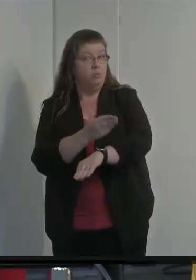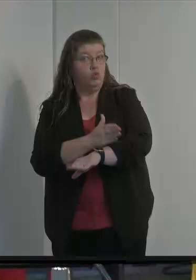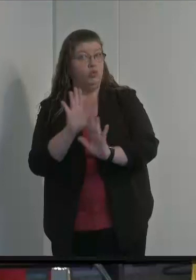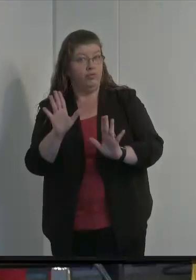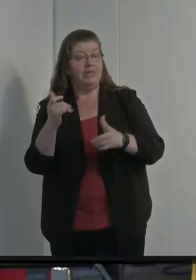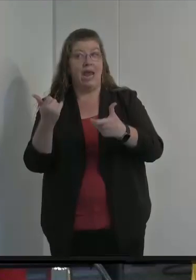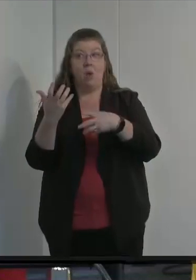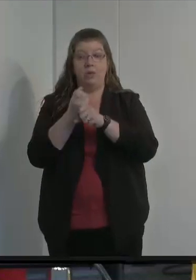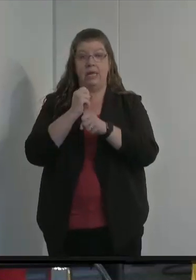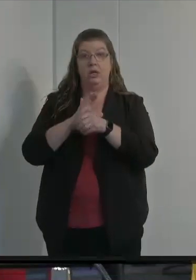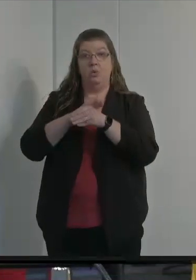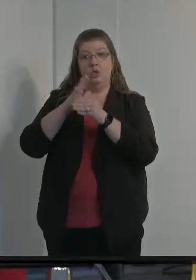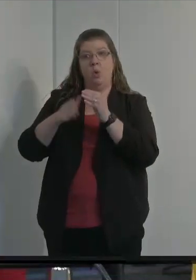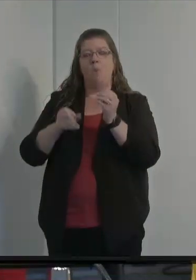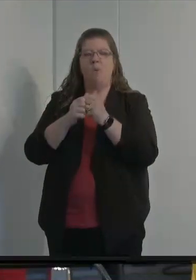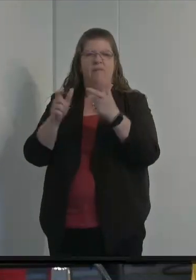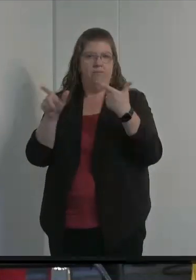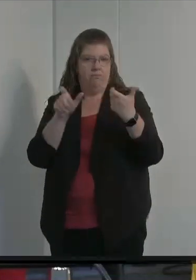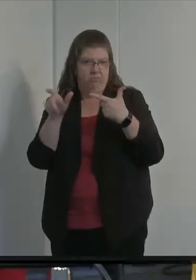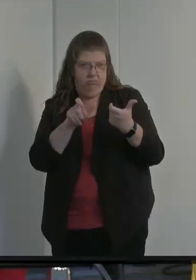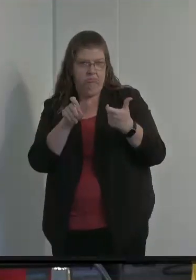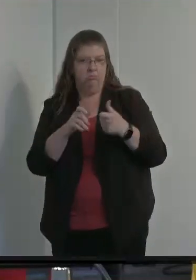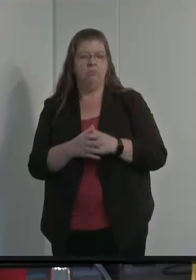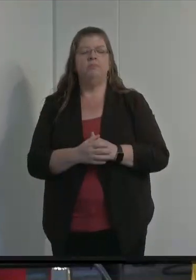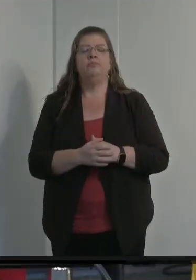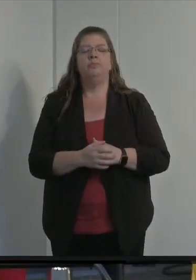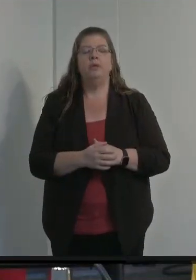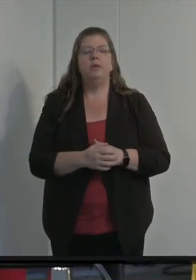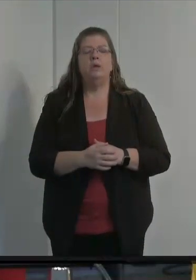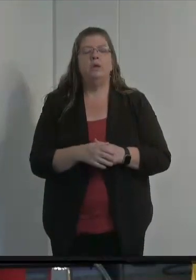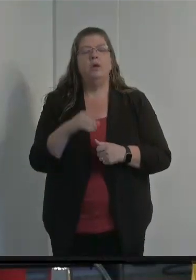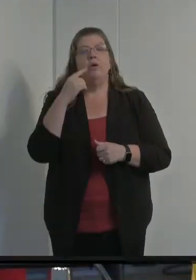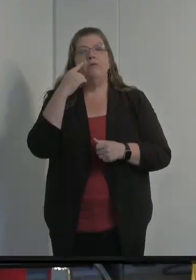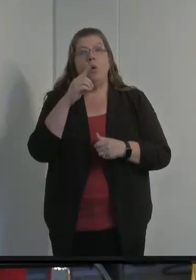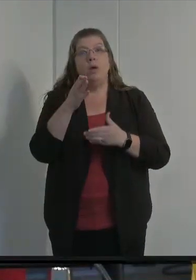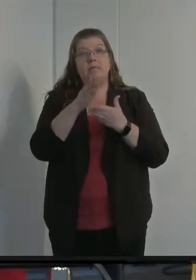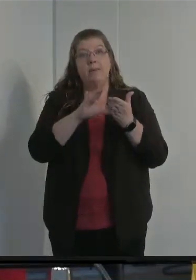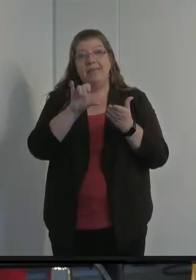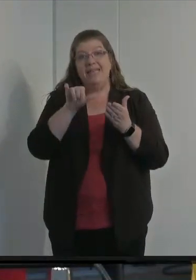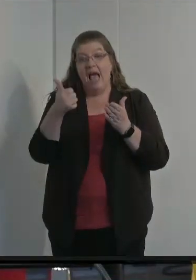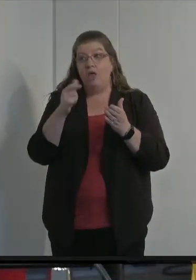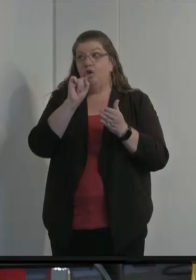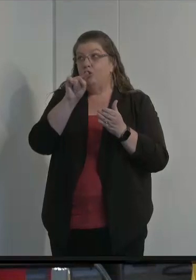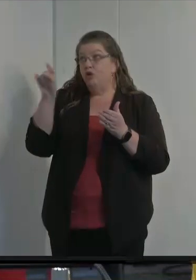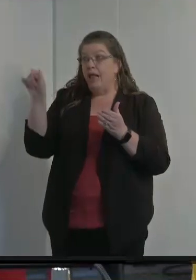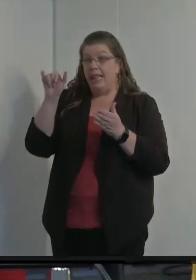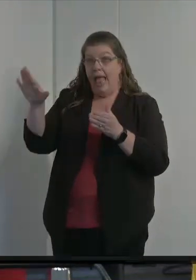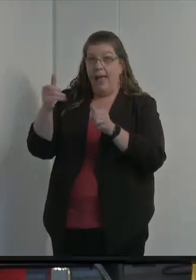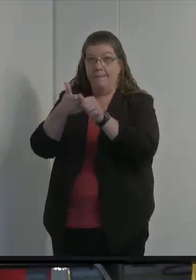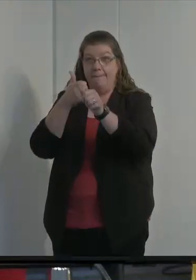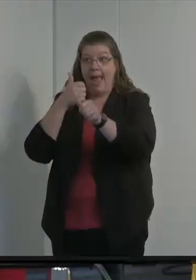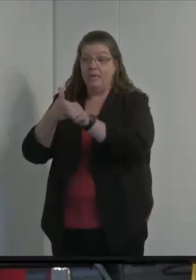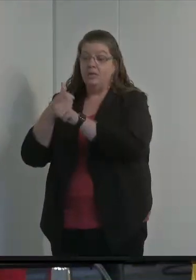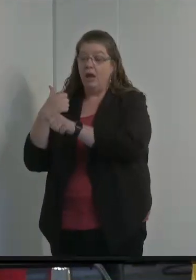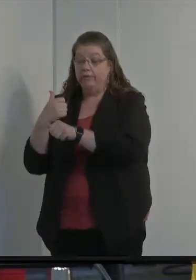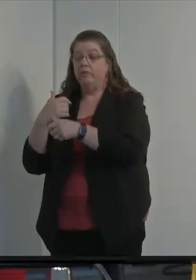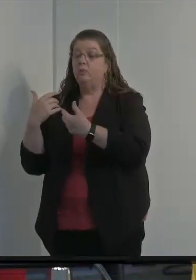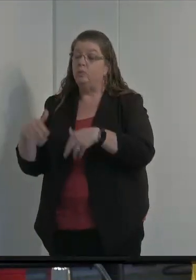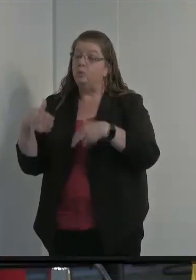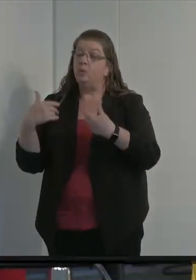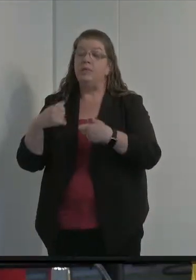are now receiving real-time data. In terms of some of the other labs that are backlogged, it